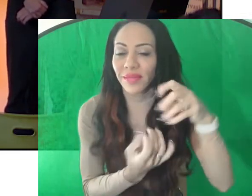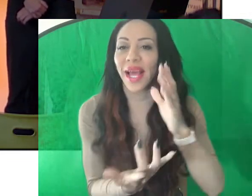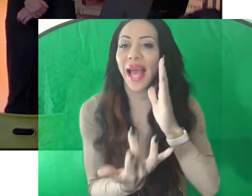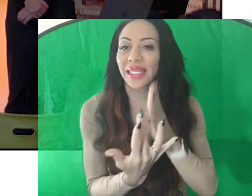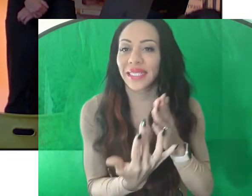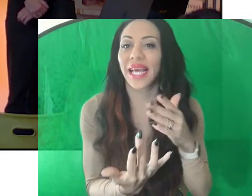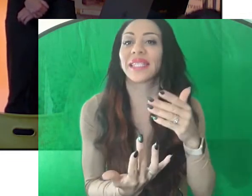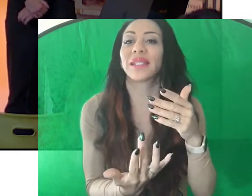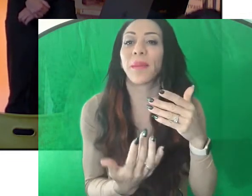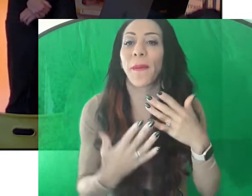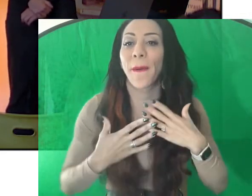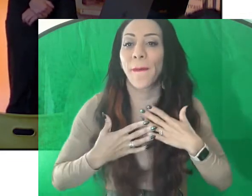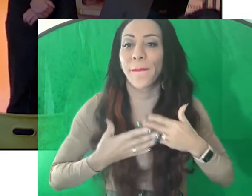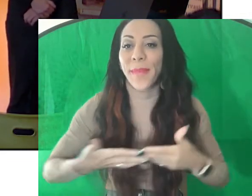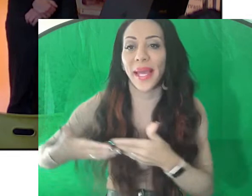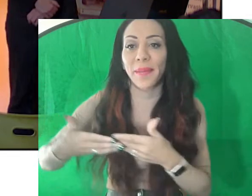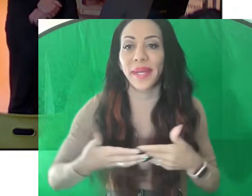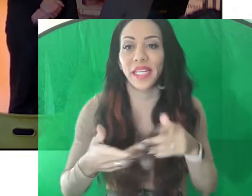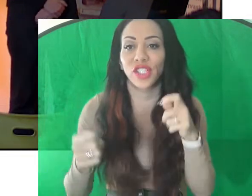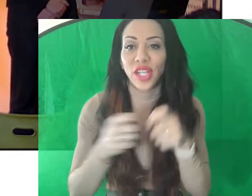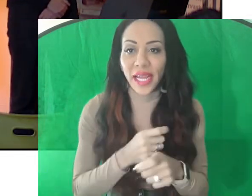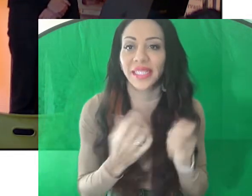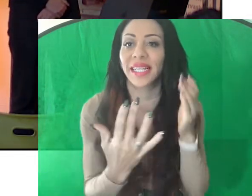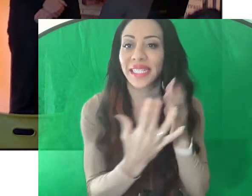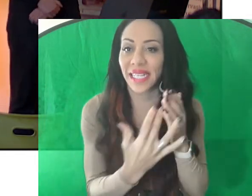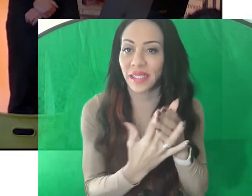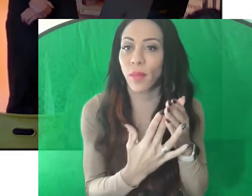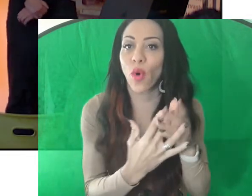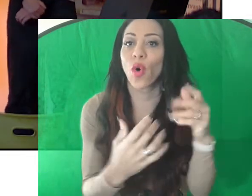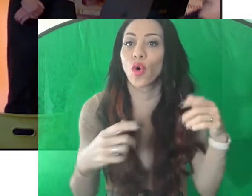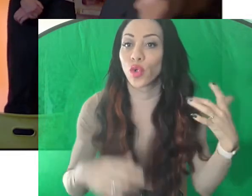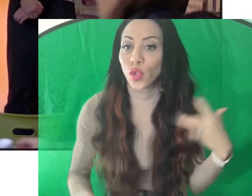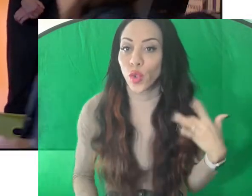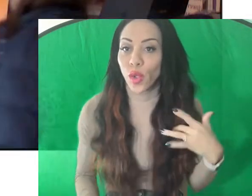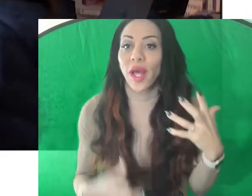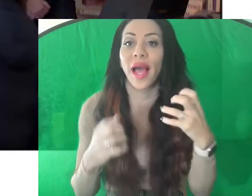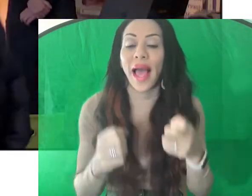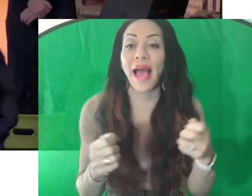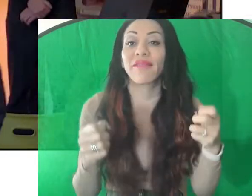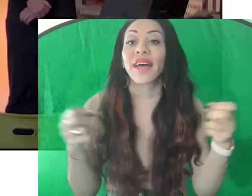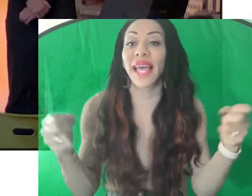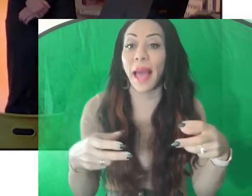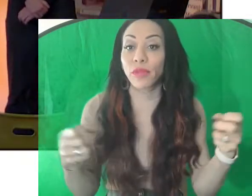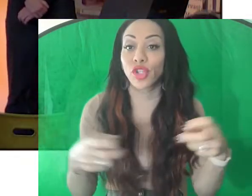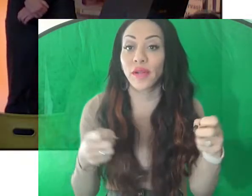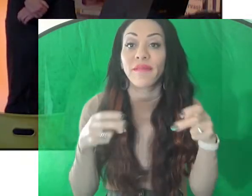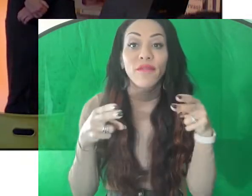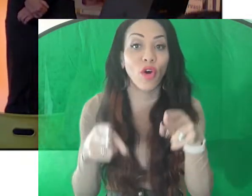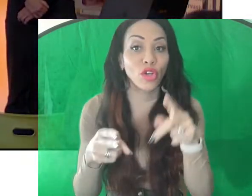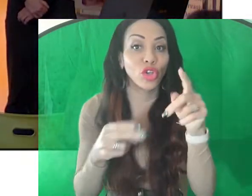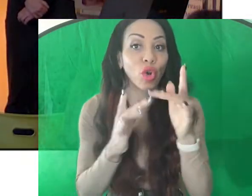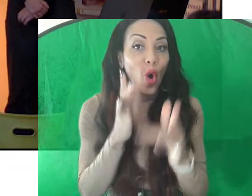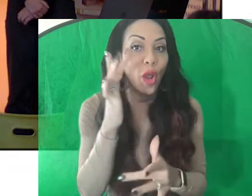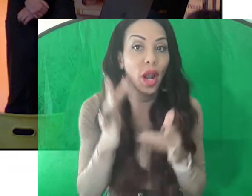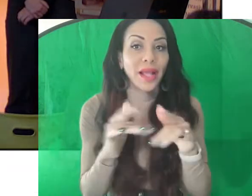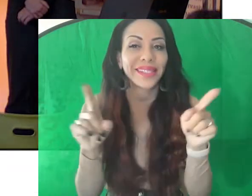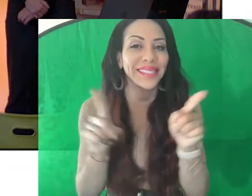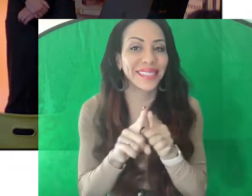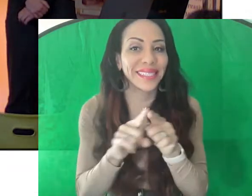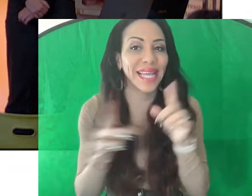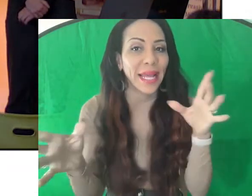be found just there next to the kitchen in the corridor. There will be a captioned version of this talk available online on the same link after the talk is